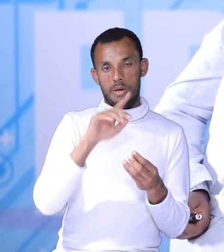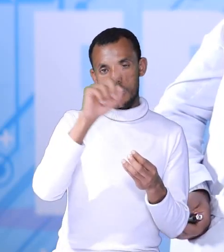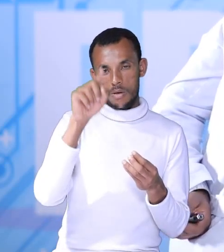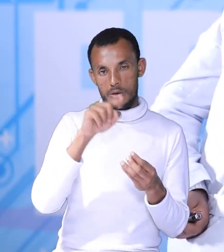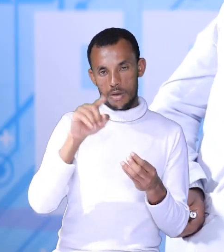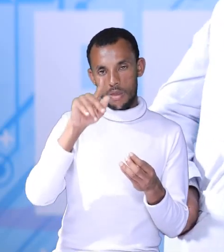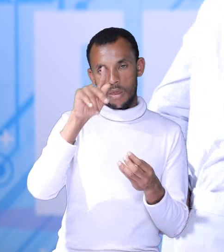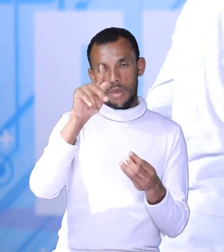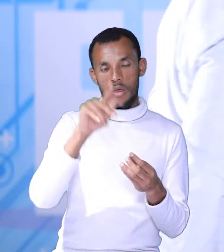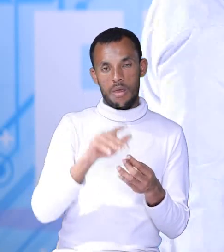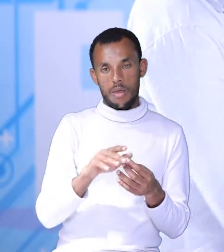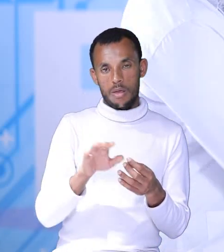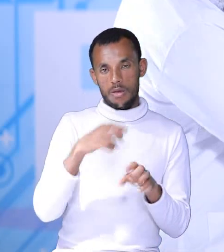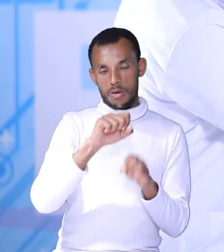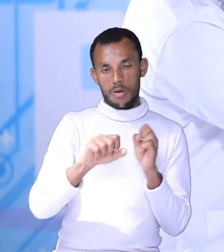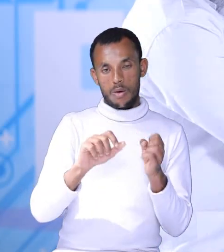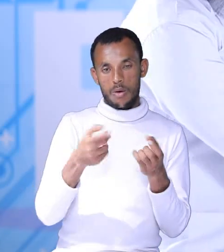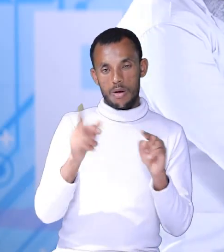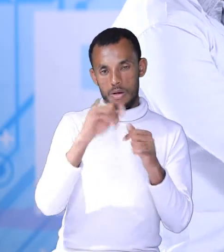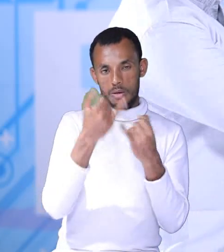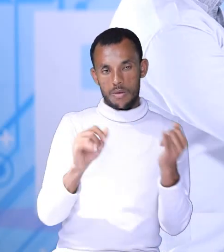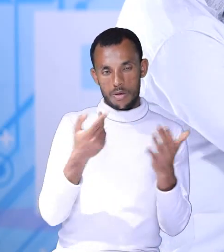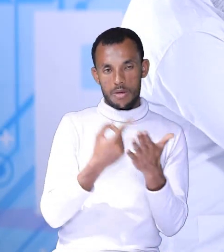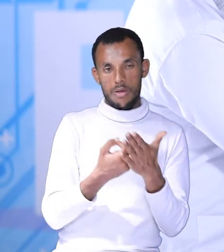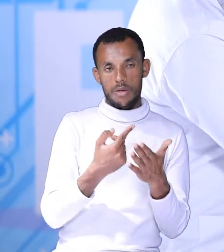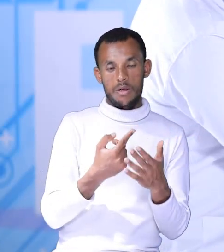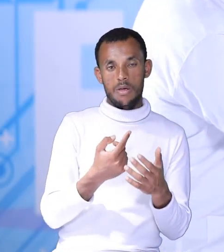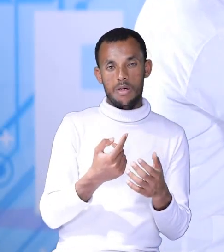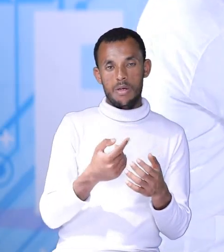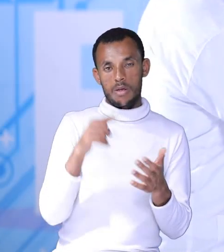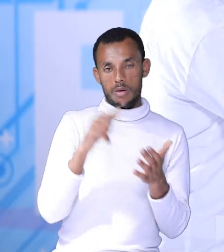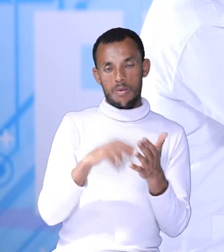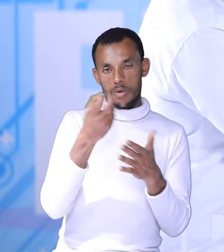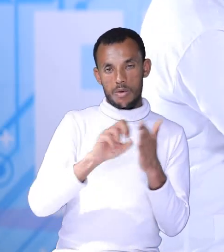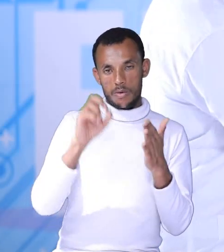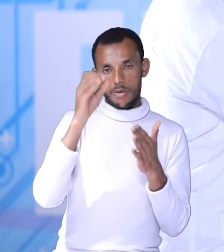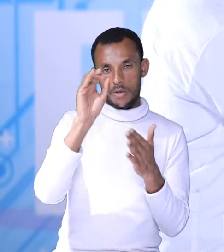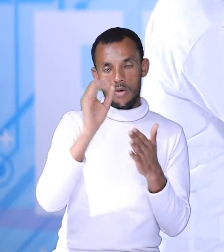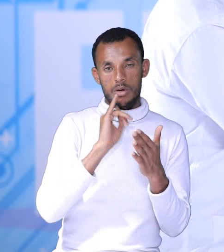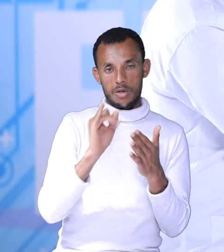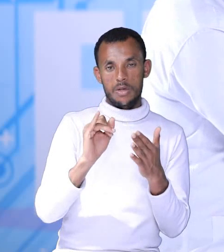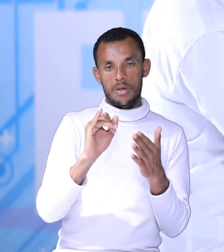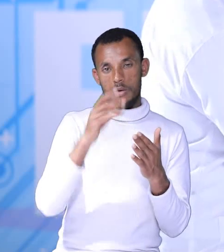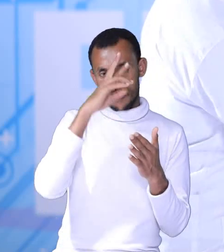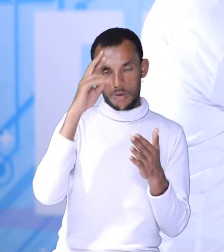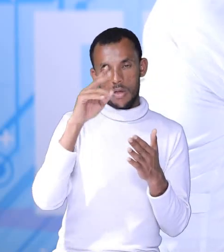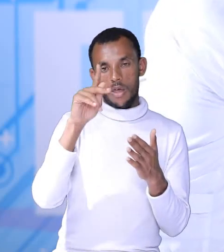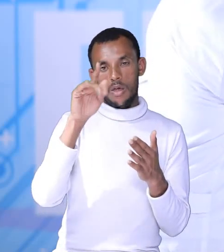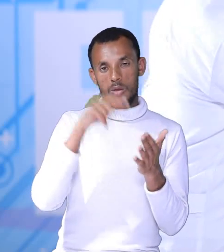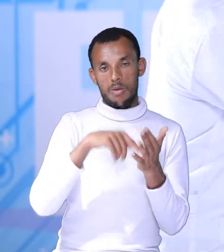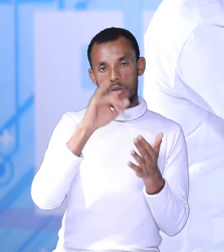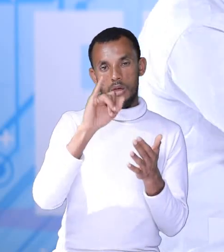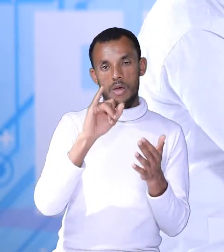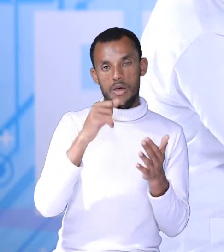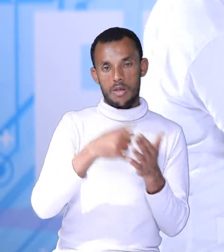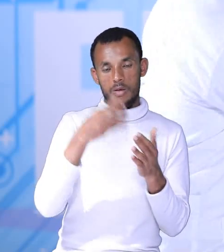bzk. So when you distribute this, the dot product is 0 because k dot I. The dot product of the two is